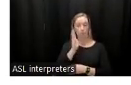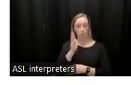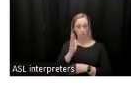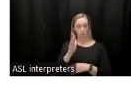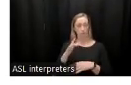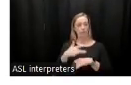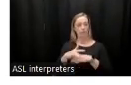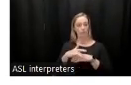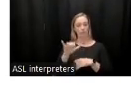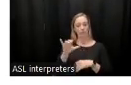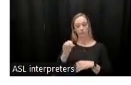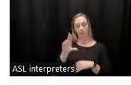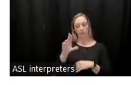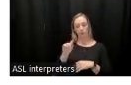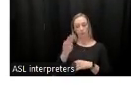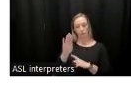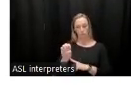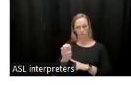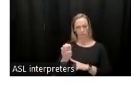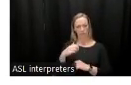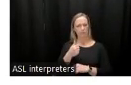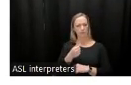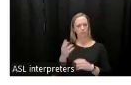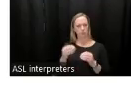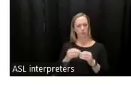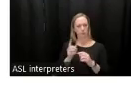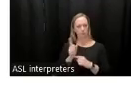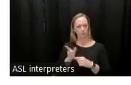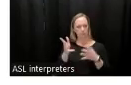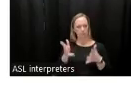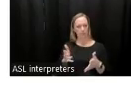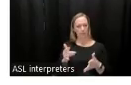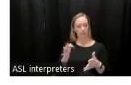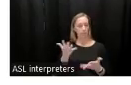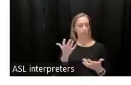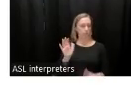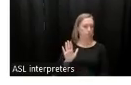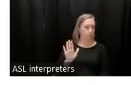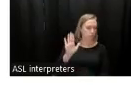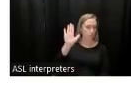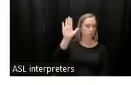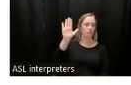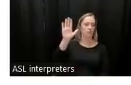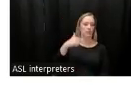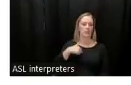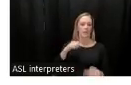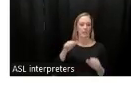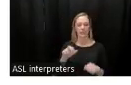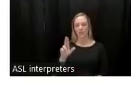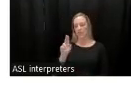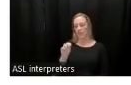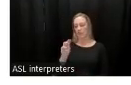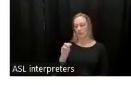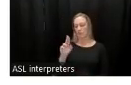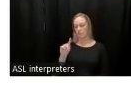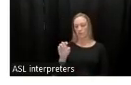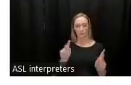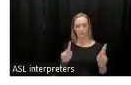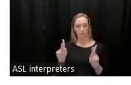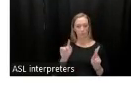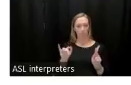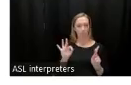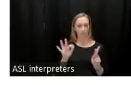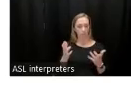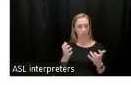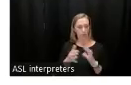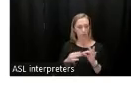YouTube. We do have a few more minutes. If anyone wants to raise their hand, I can unmute people if you have a question that you would